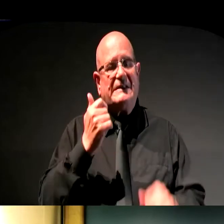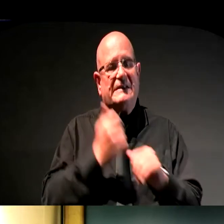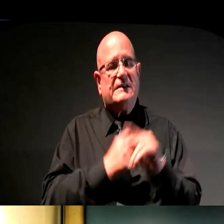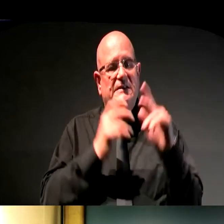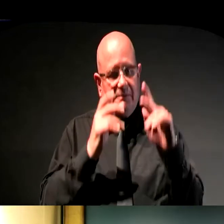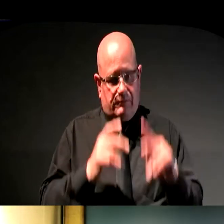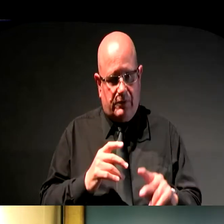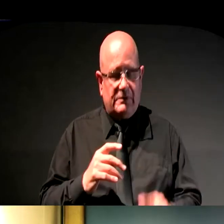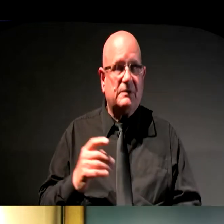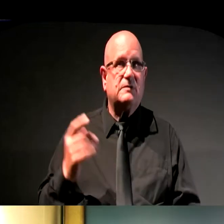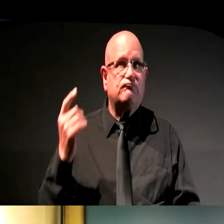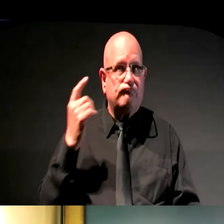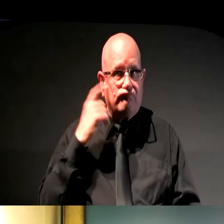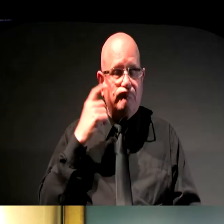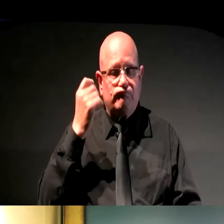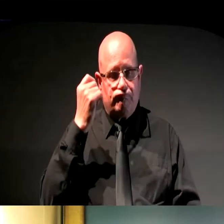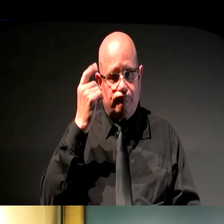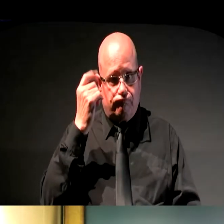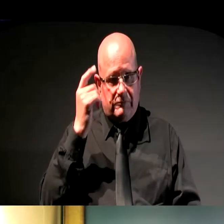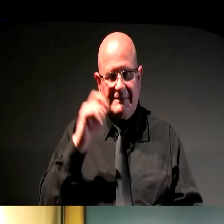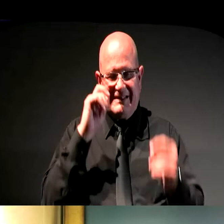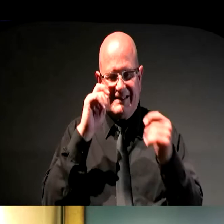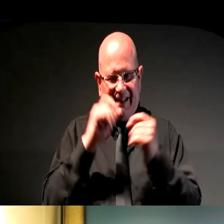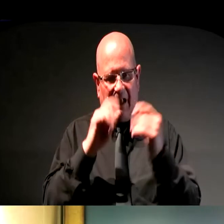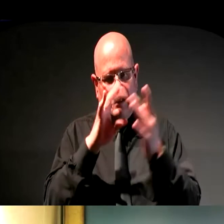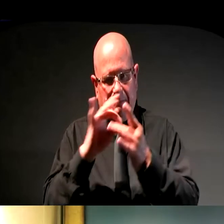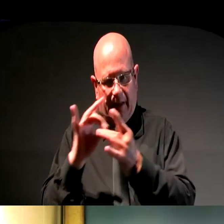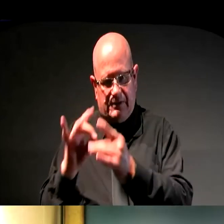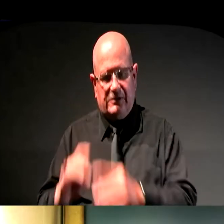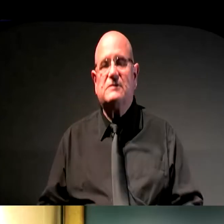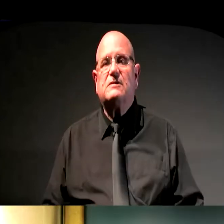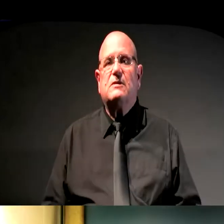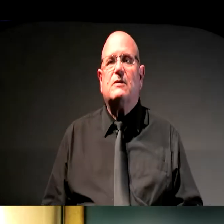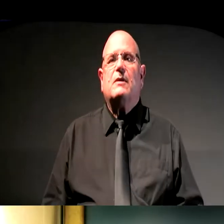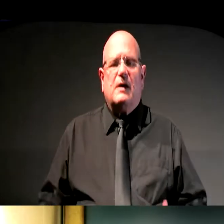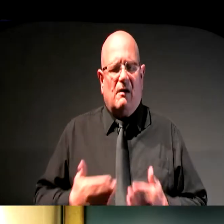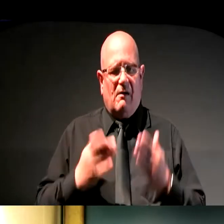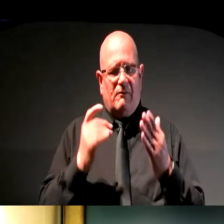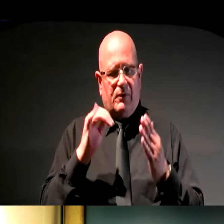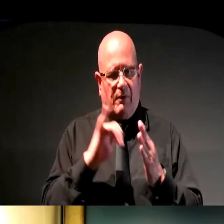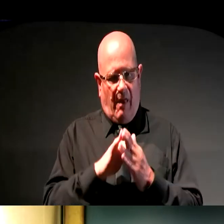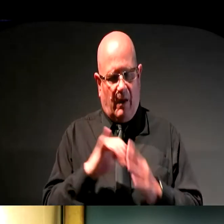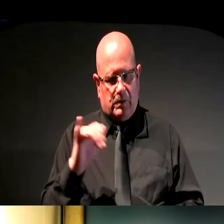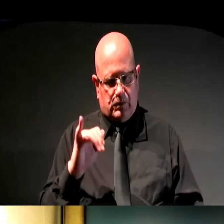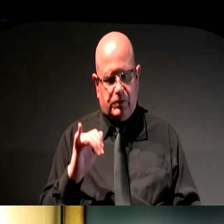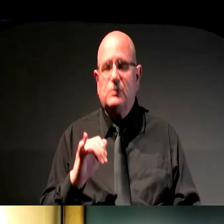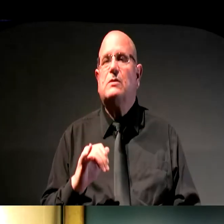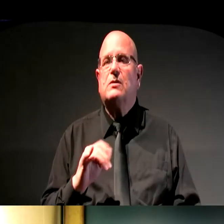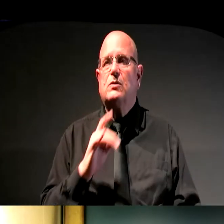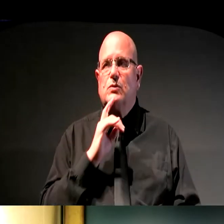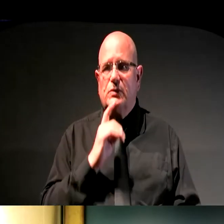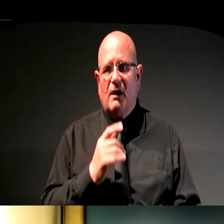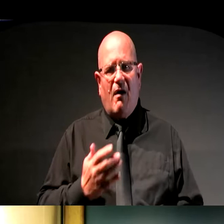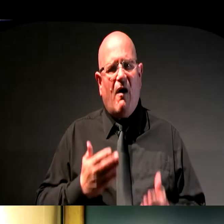and perceiving the actual messaging that's happening. So we offer to do that for our business partners as well. We feel like that's really